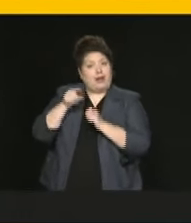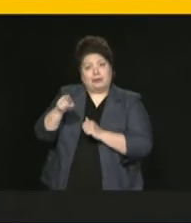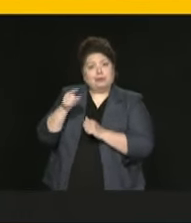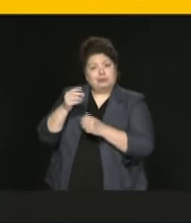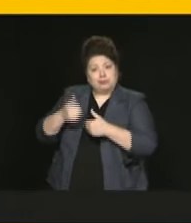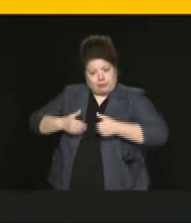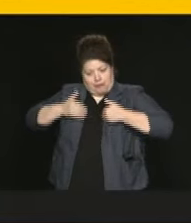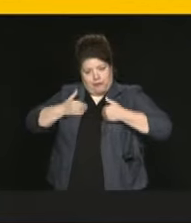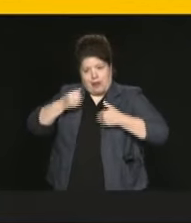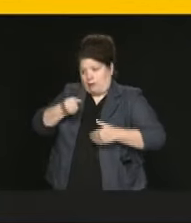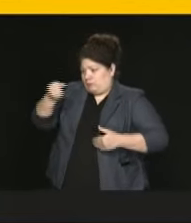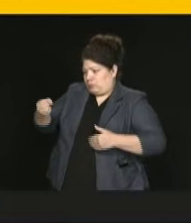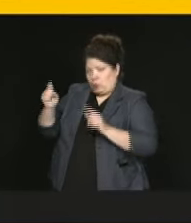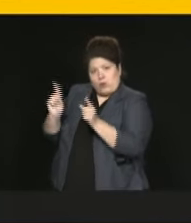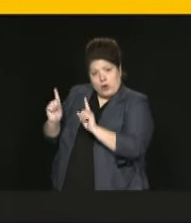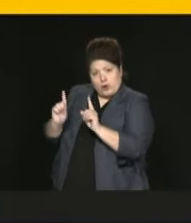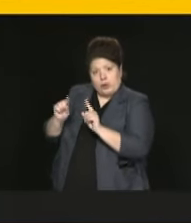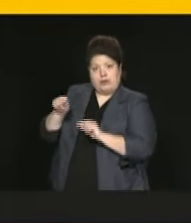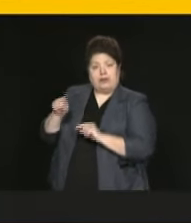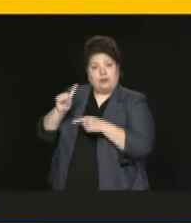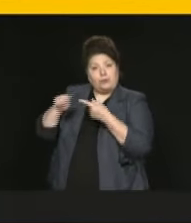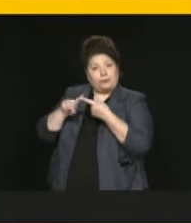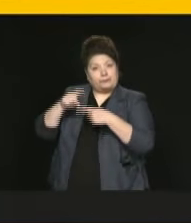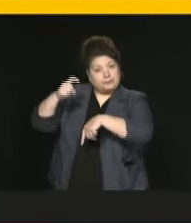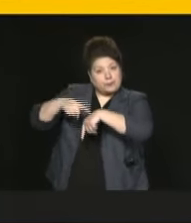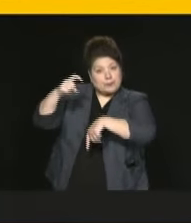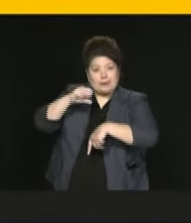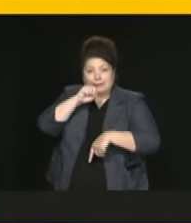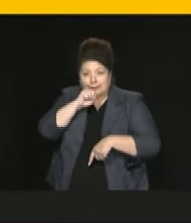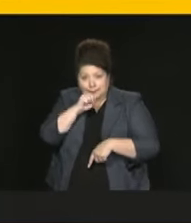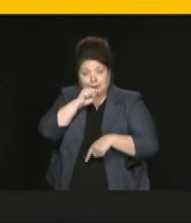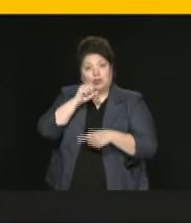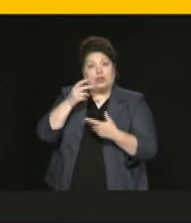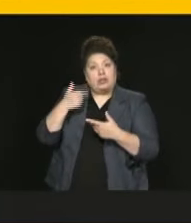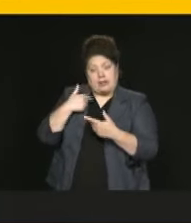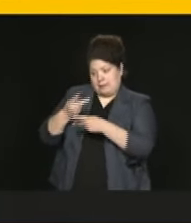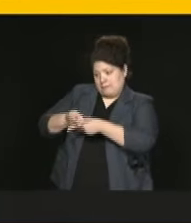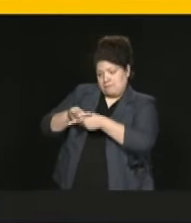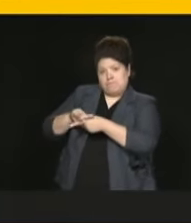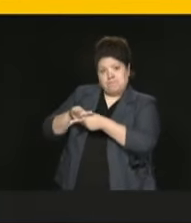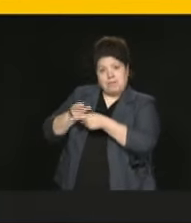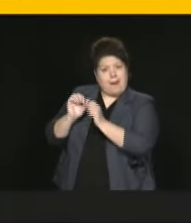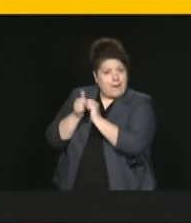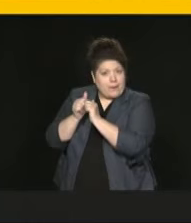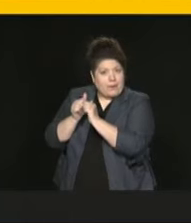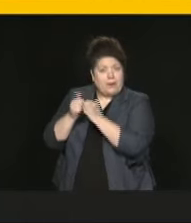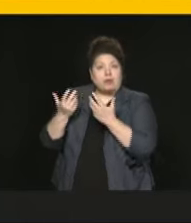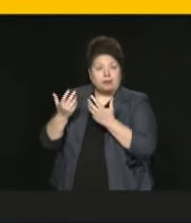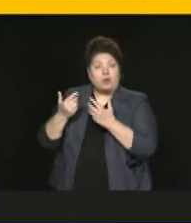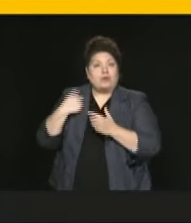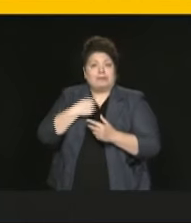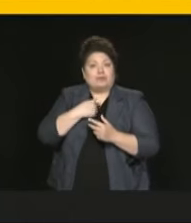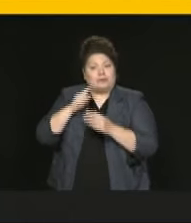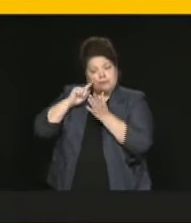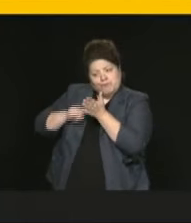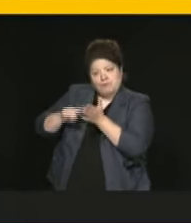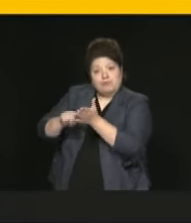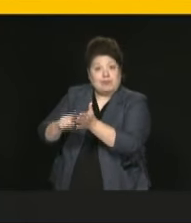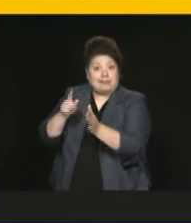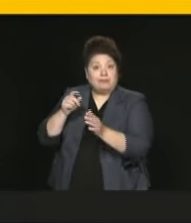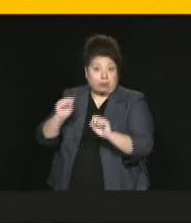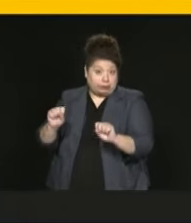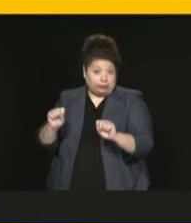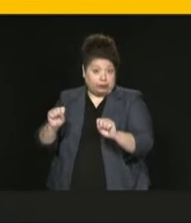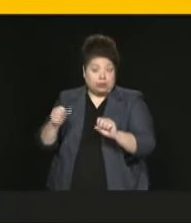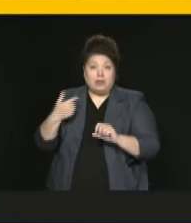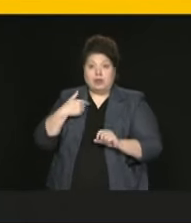in their later years. So that's something that needs to be done. But certainly at the present time, everyone's doing their best. And I think we are starting to see a bit of, I guess, a light at the end of the